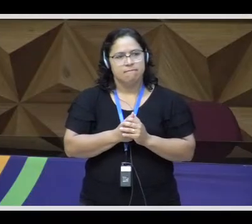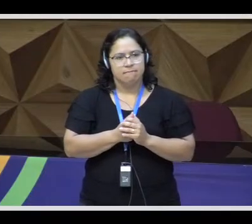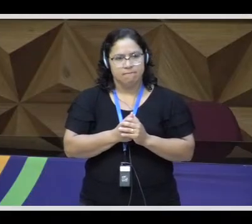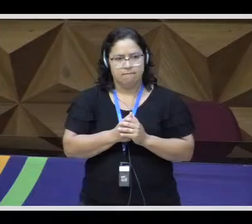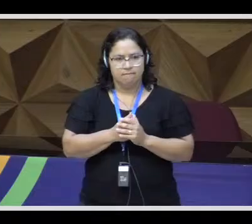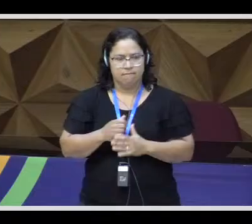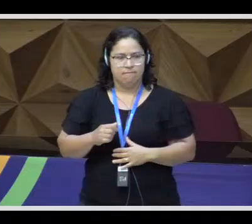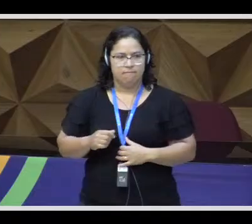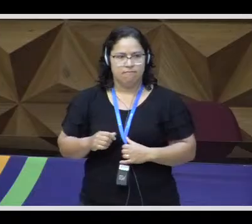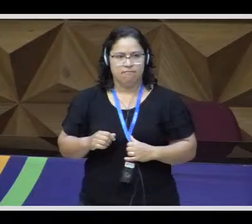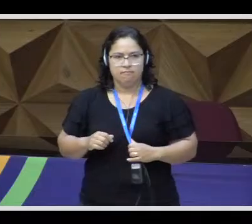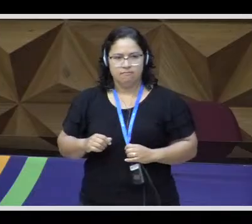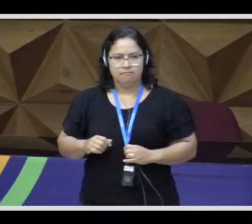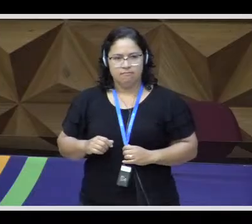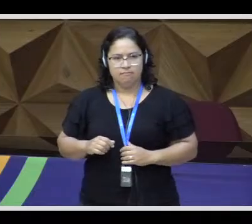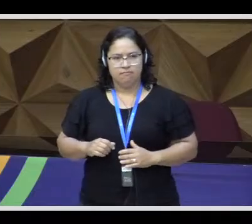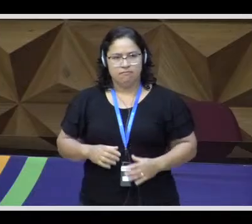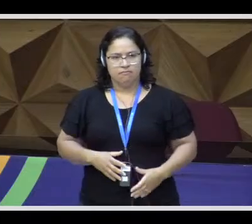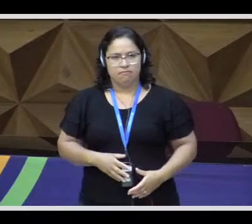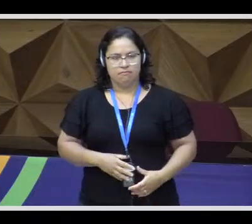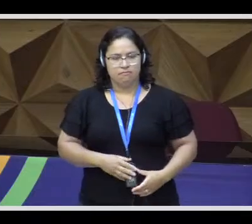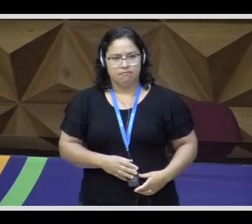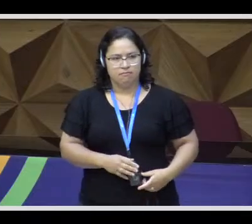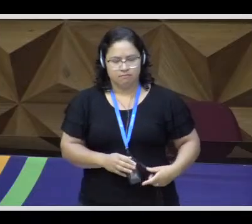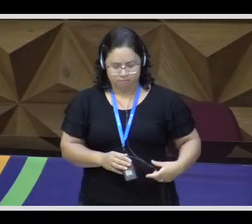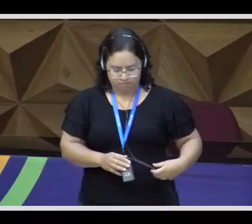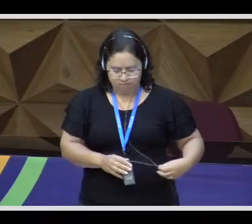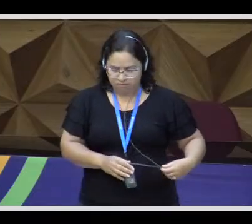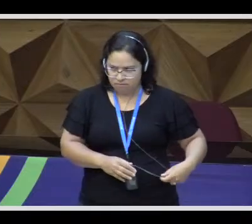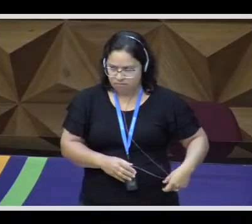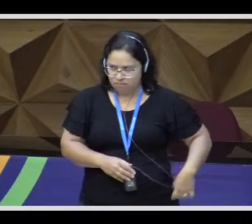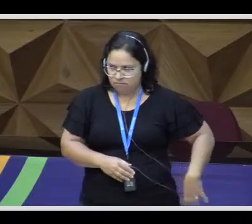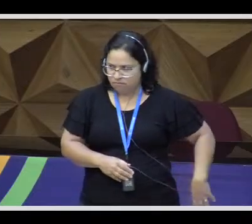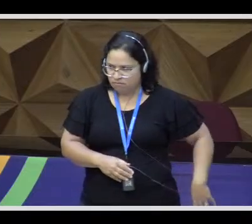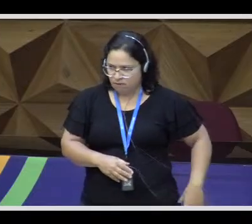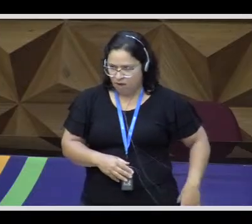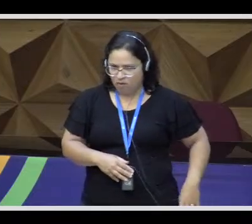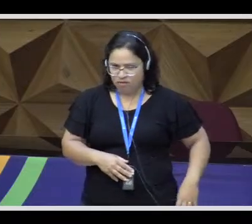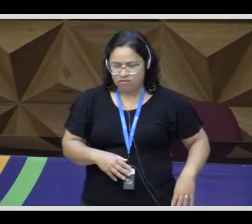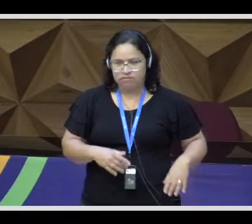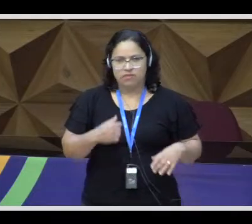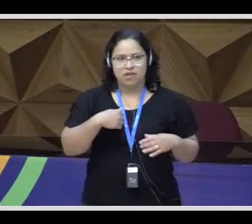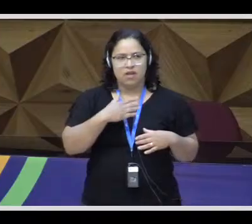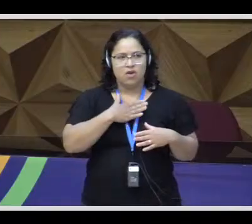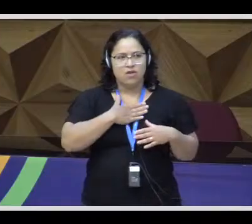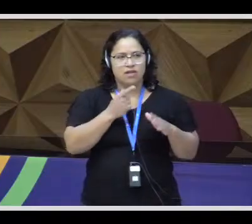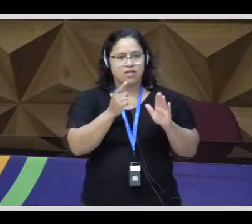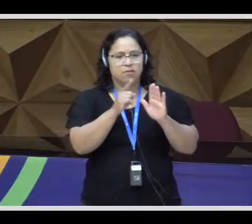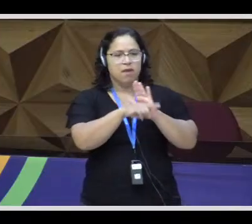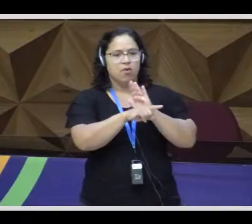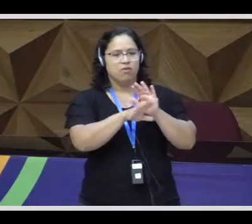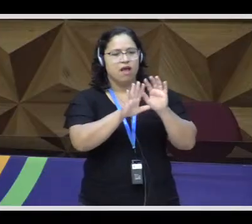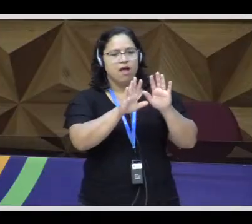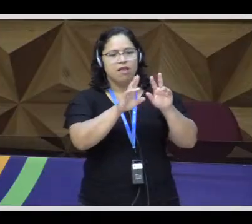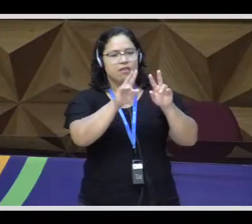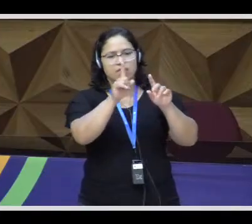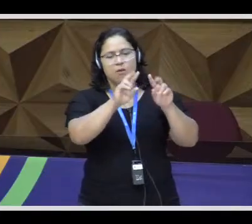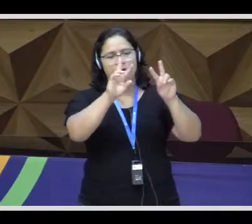Actually, so my name is Hua Tong. I want to ask a question not related about your data. Actually, it's about